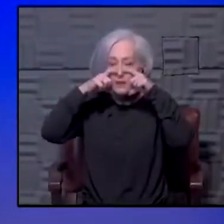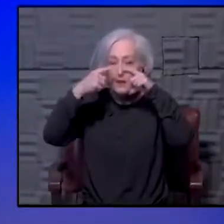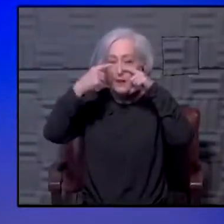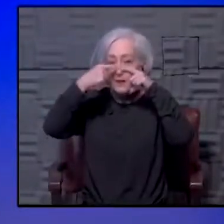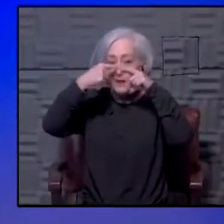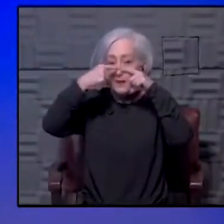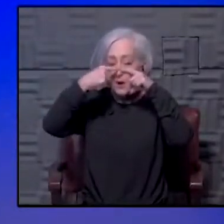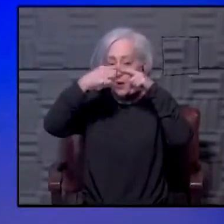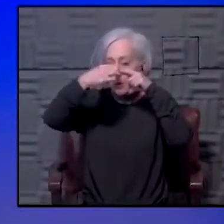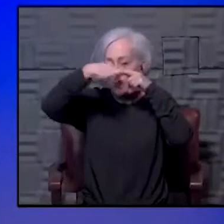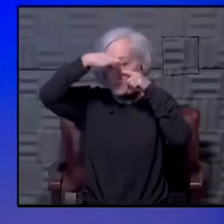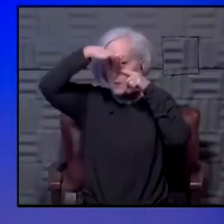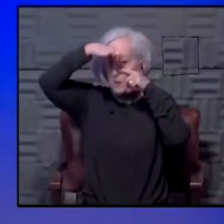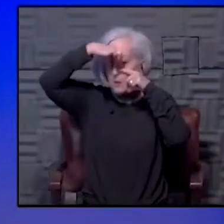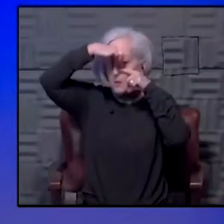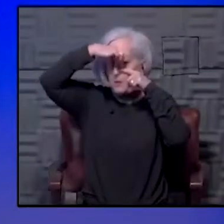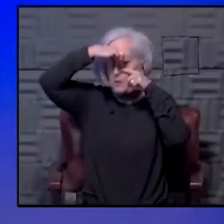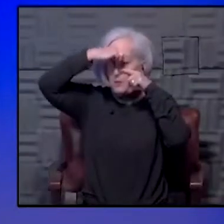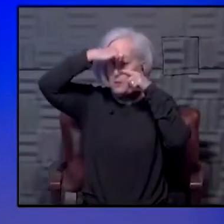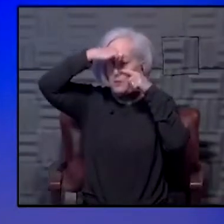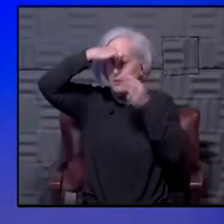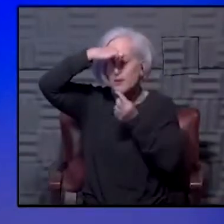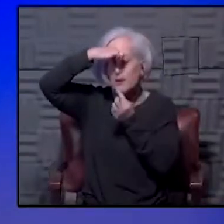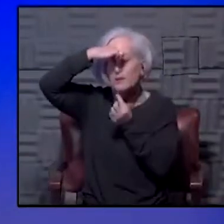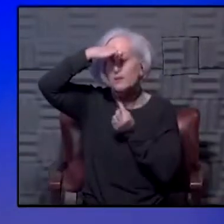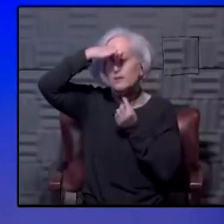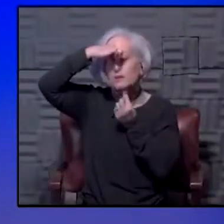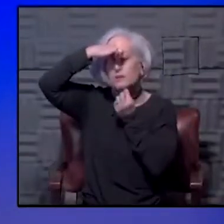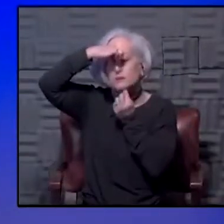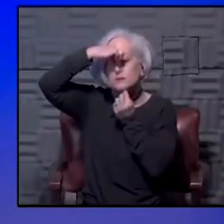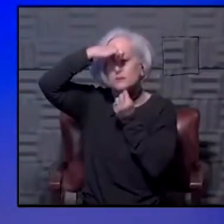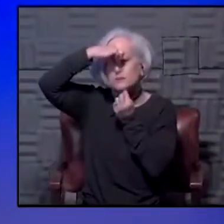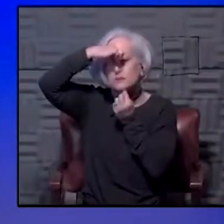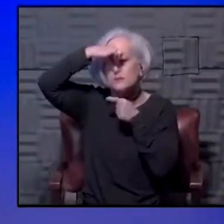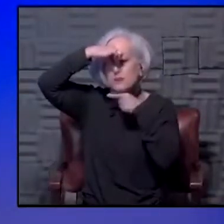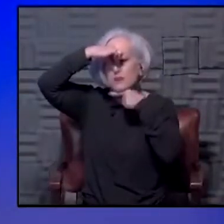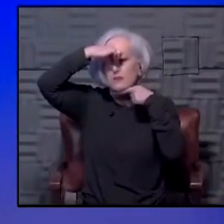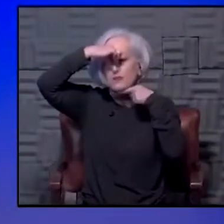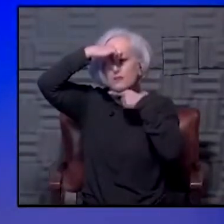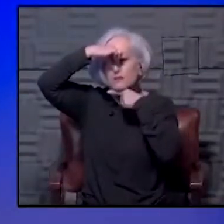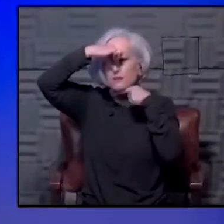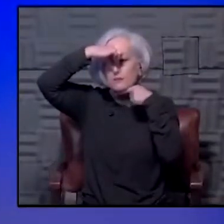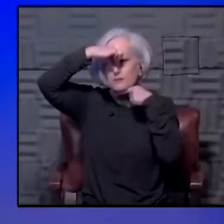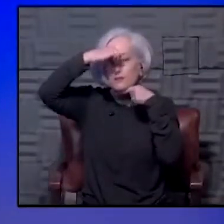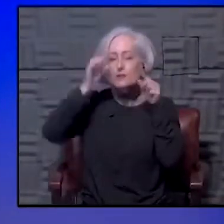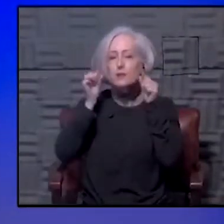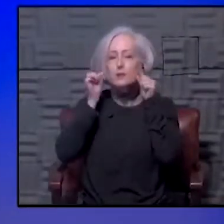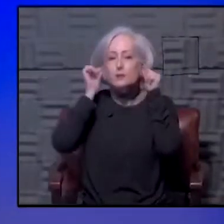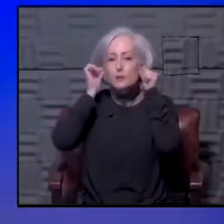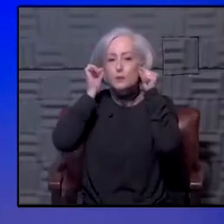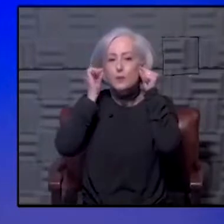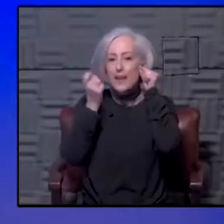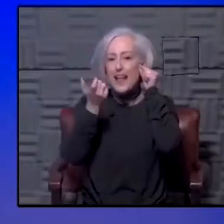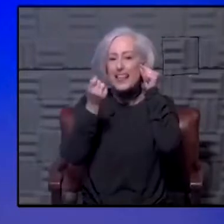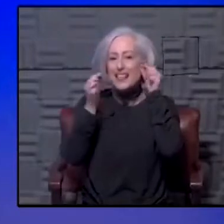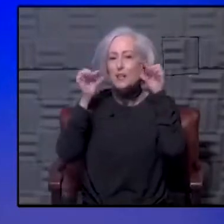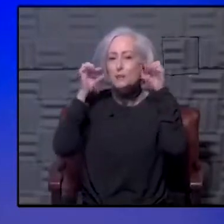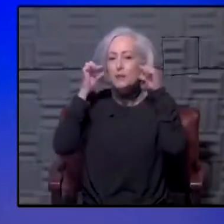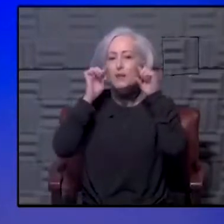it with the bridge of your nose and under your chin. At that point, you still have some gaps